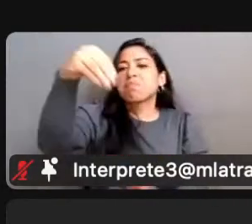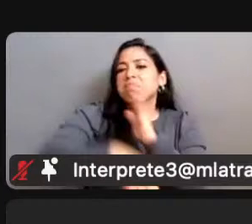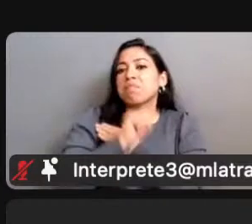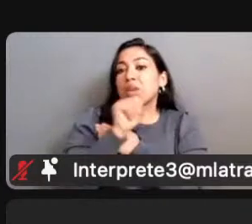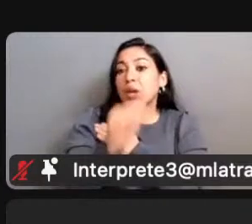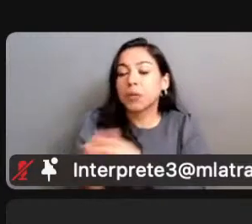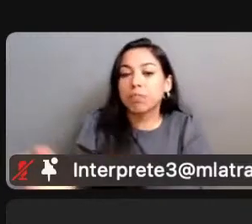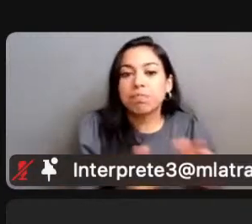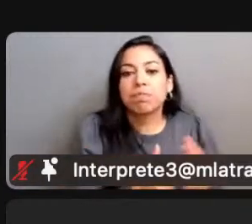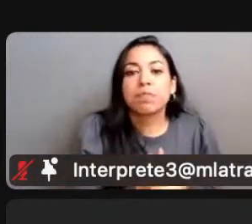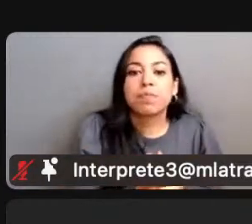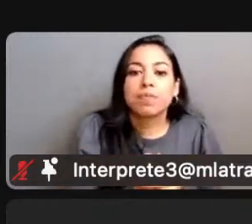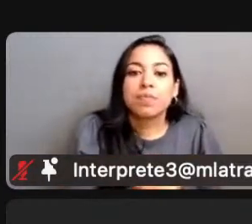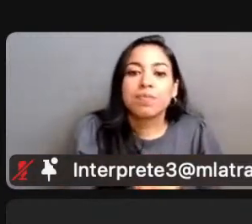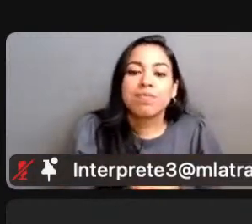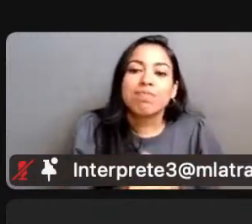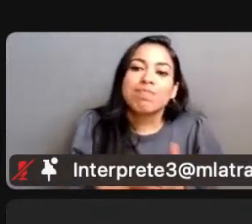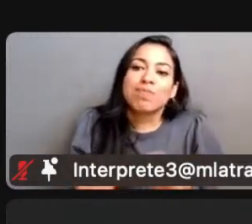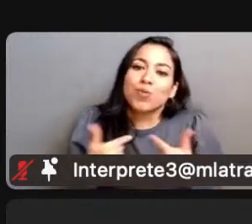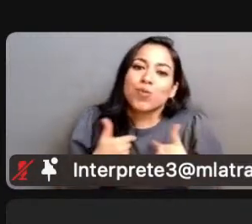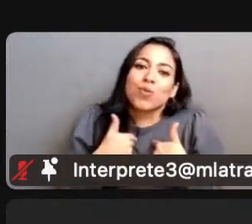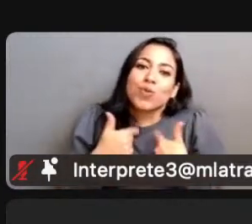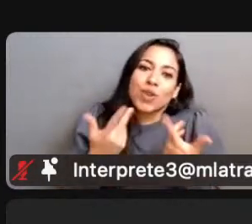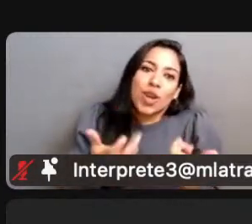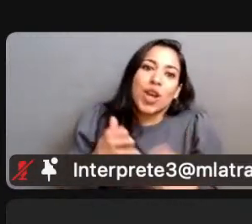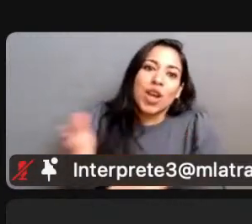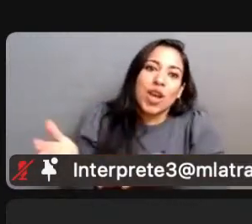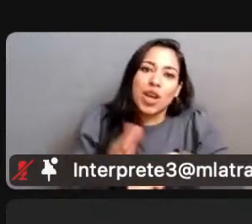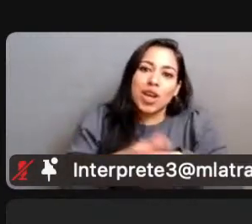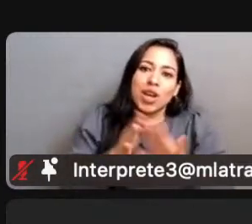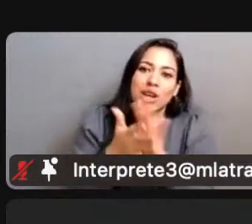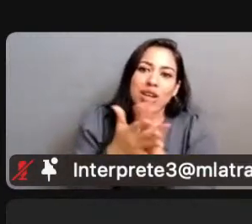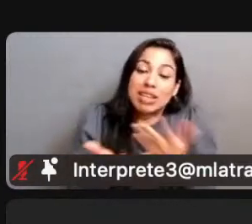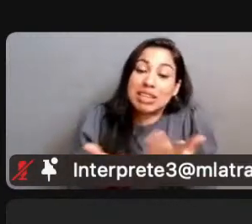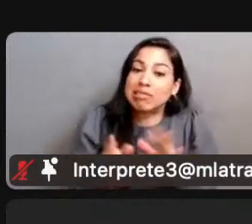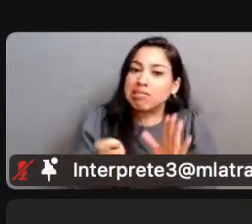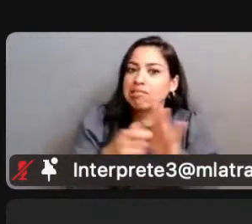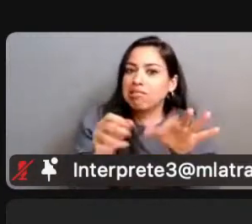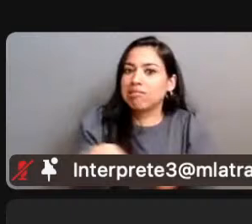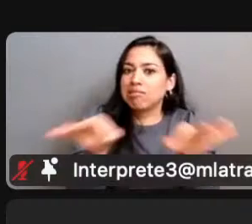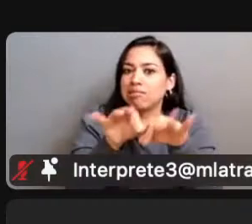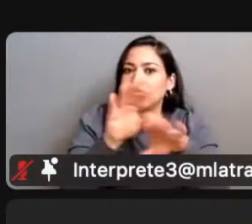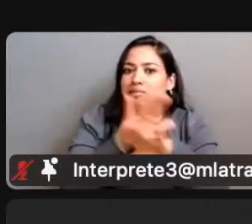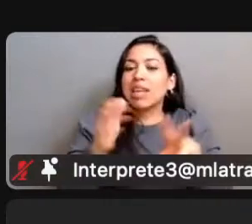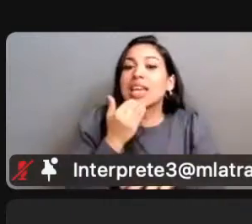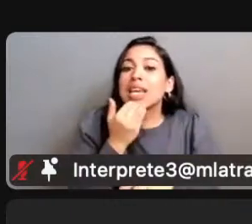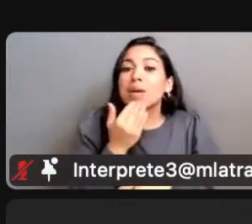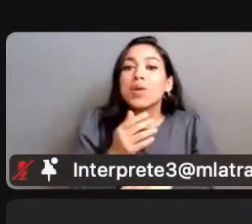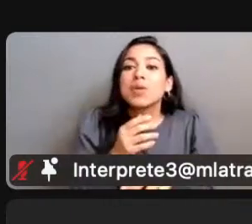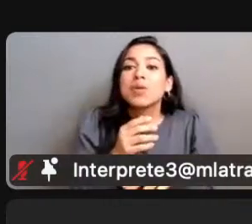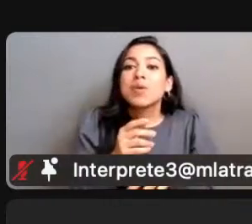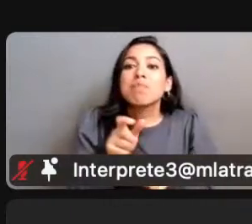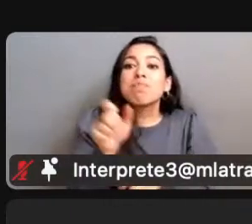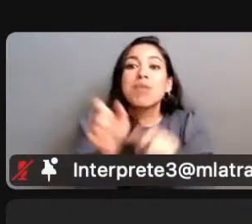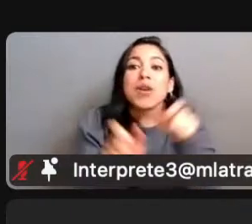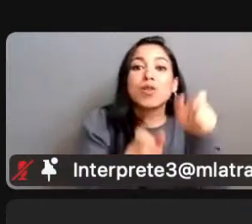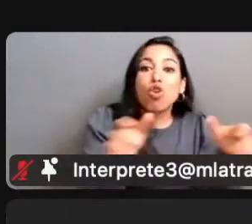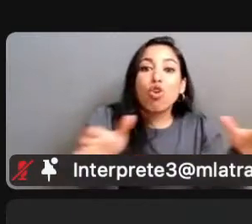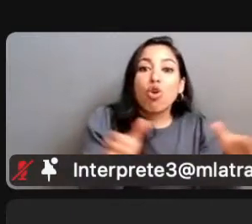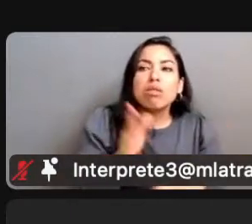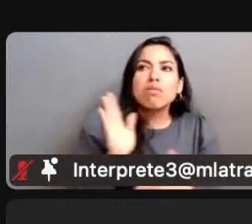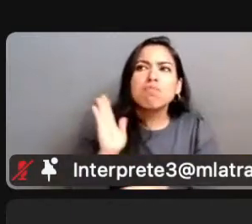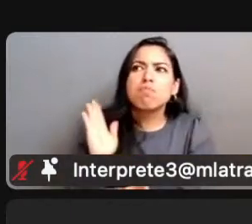not taken. On the other hand, I would like to stress that out of the total of the cases that